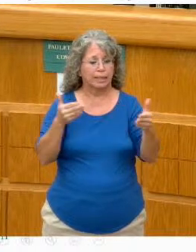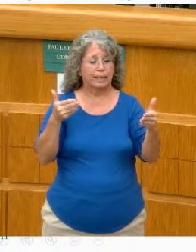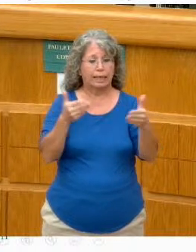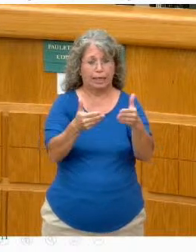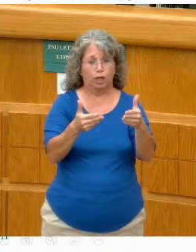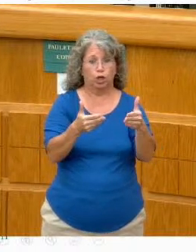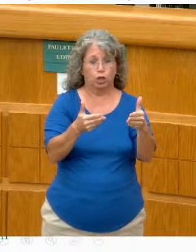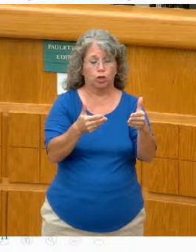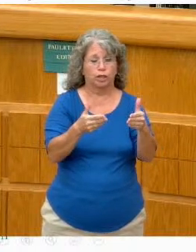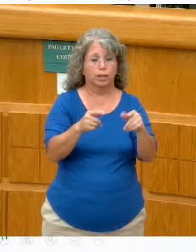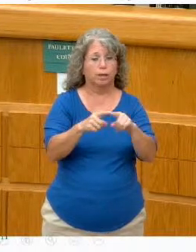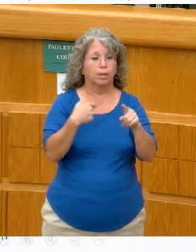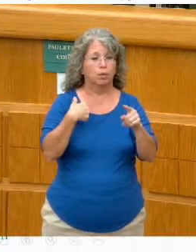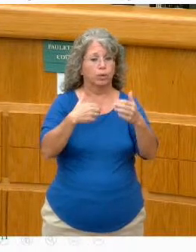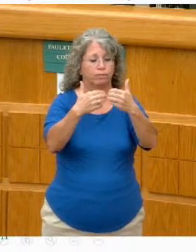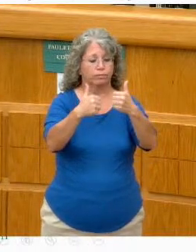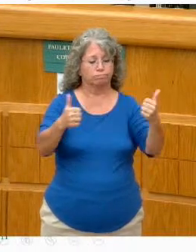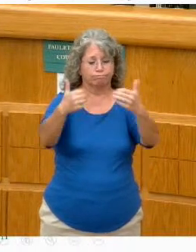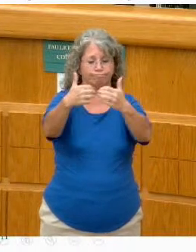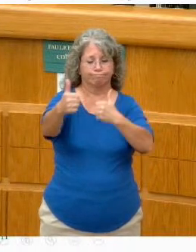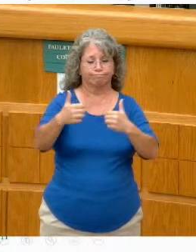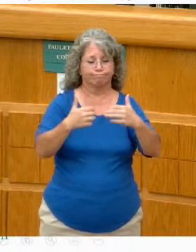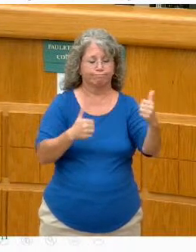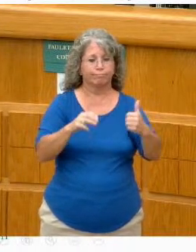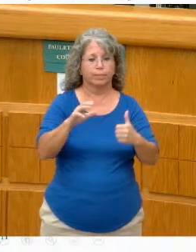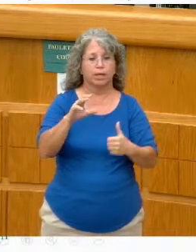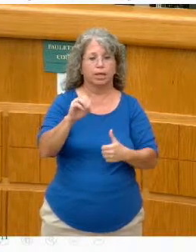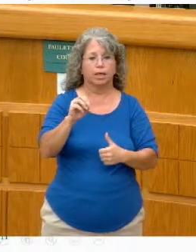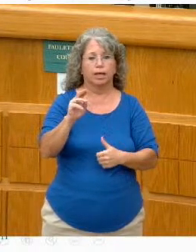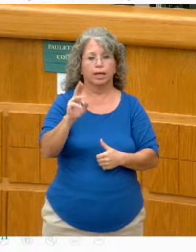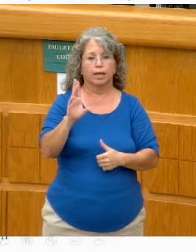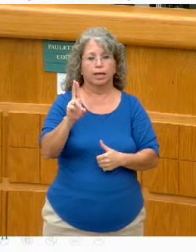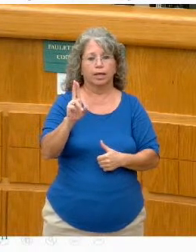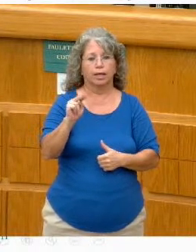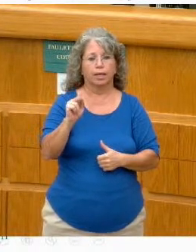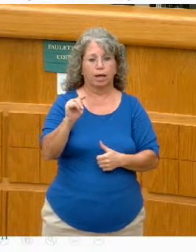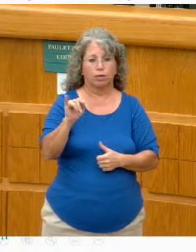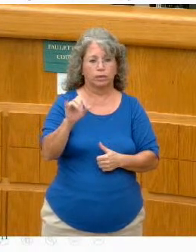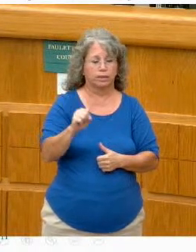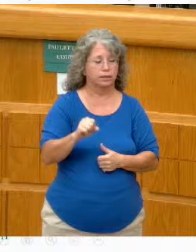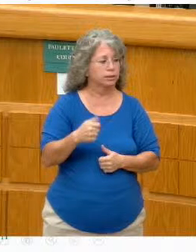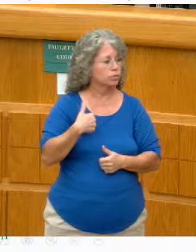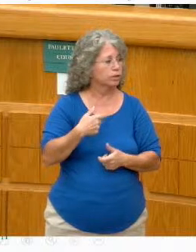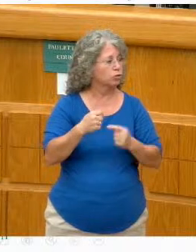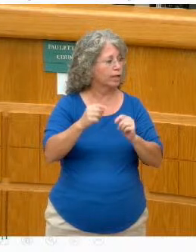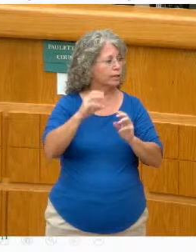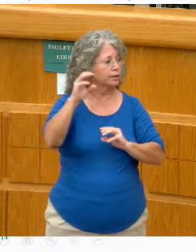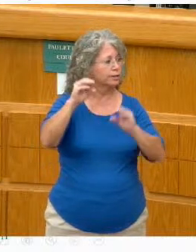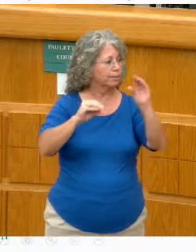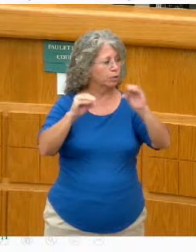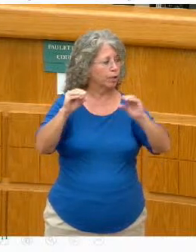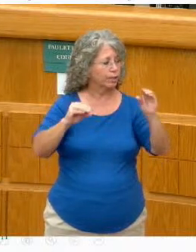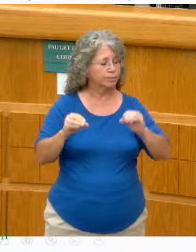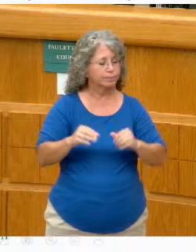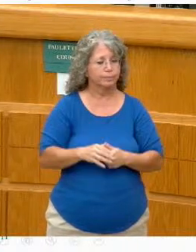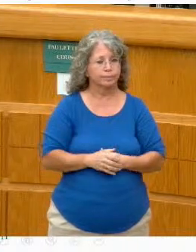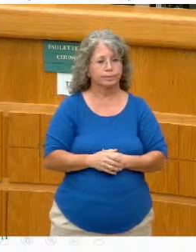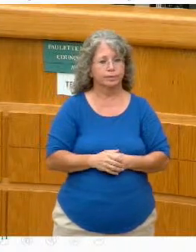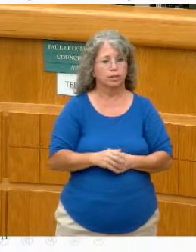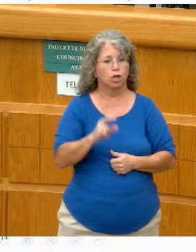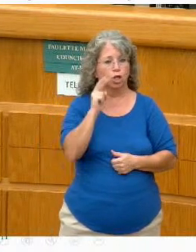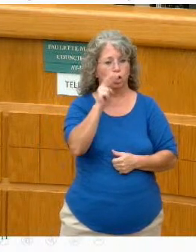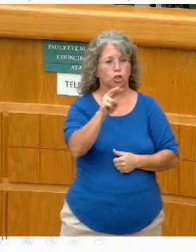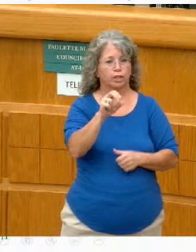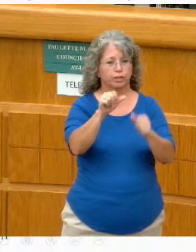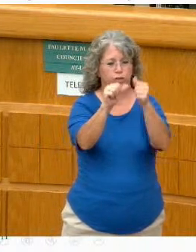roughly positioned about how the counties are positioned in space, although not perfectly. And just look at the shape. What